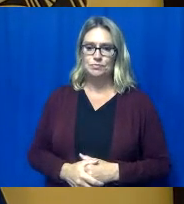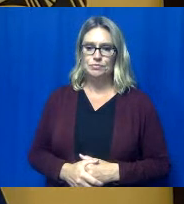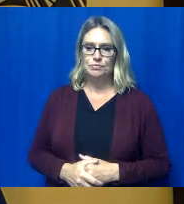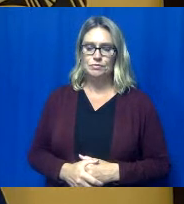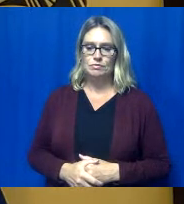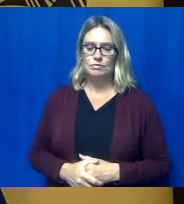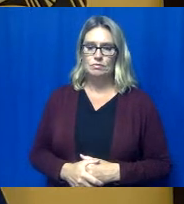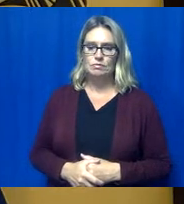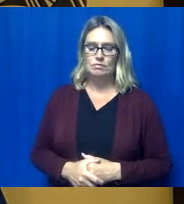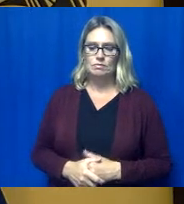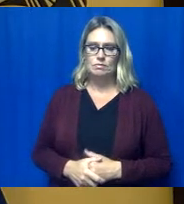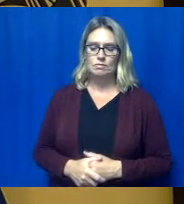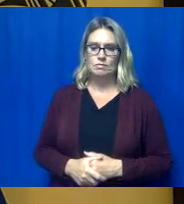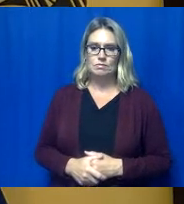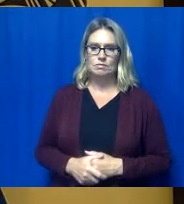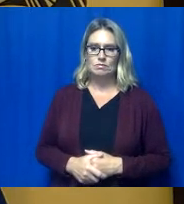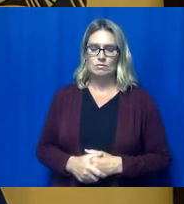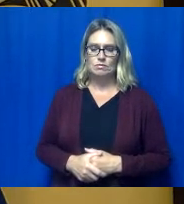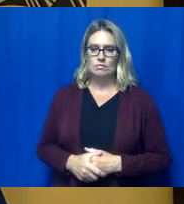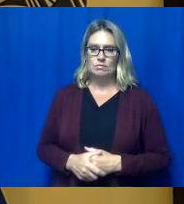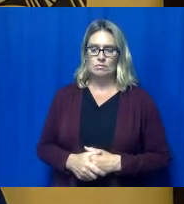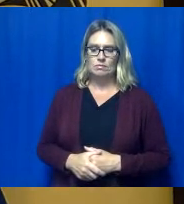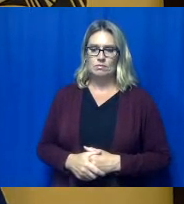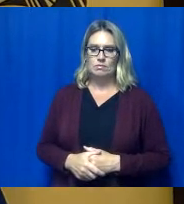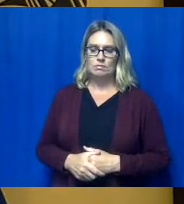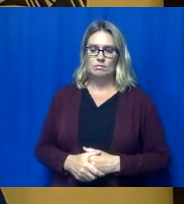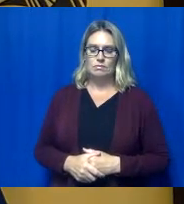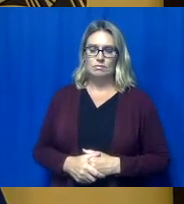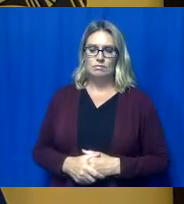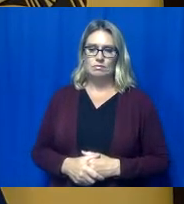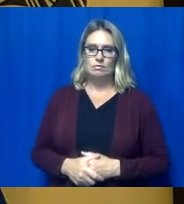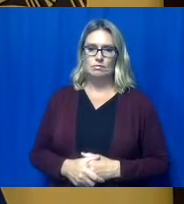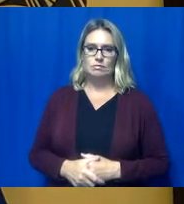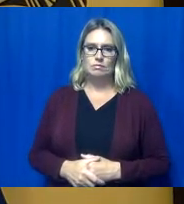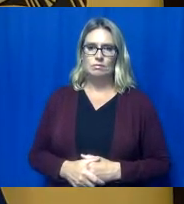vaccinated and unvaccinated.